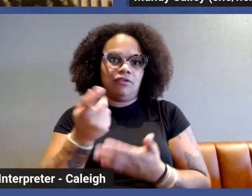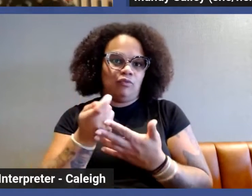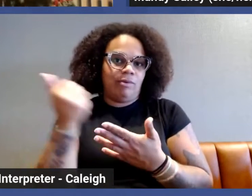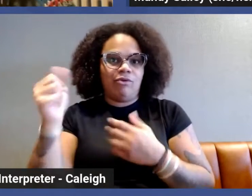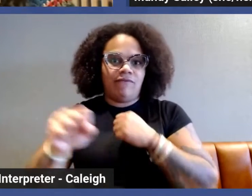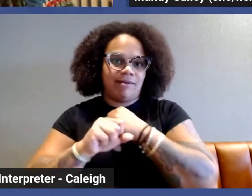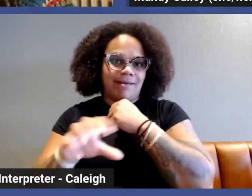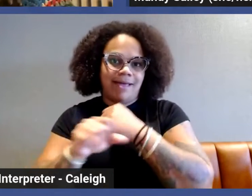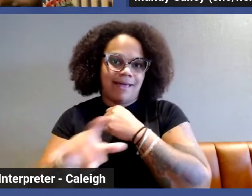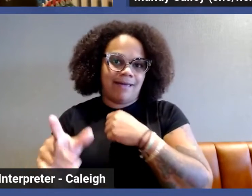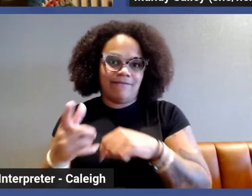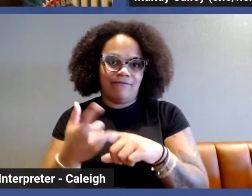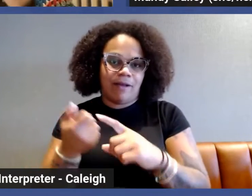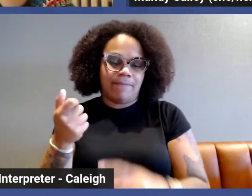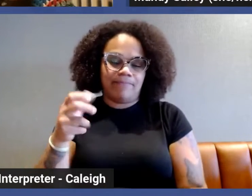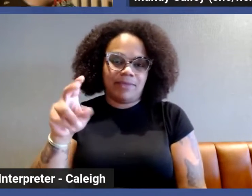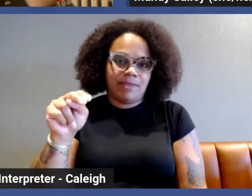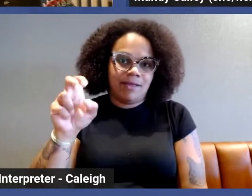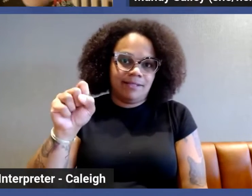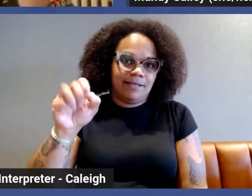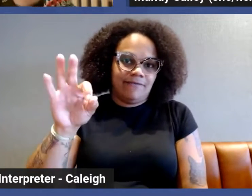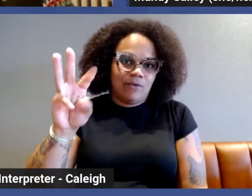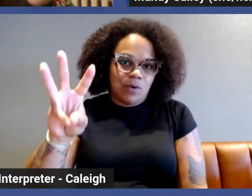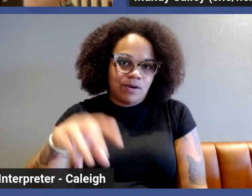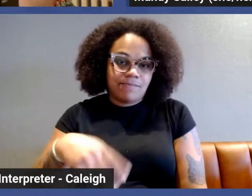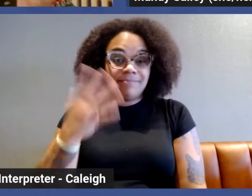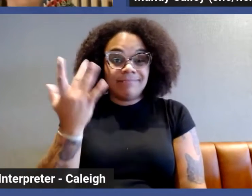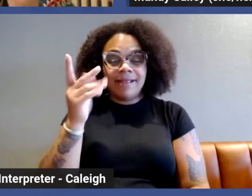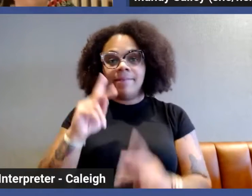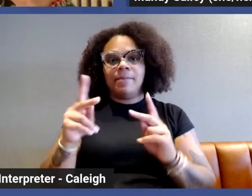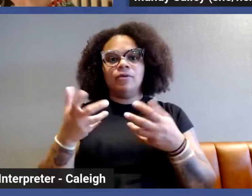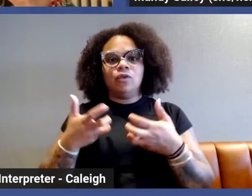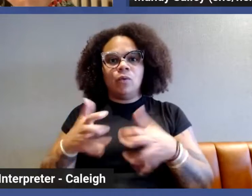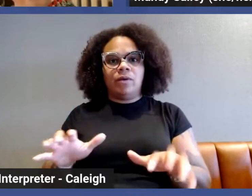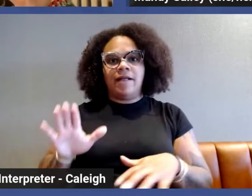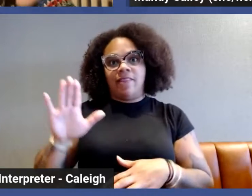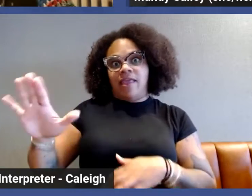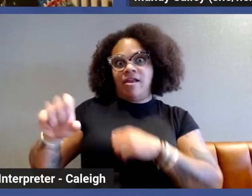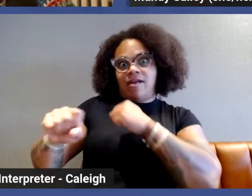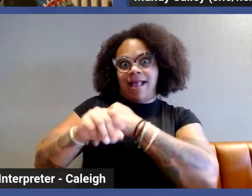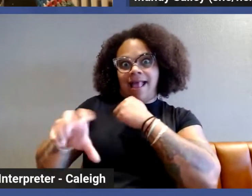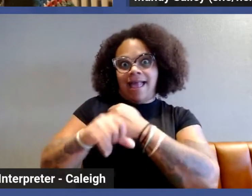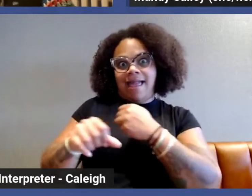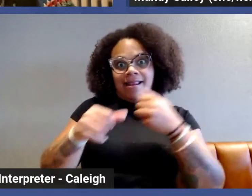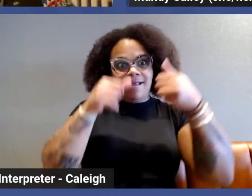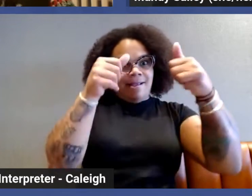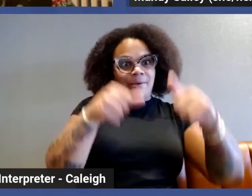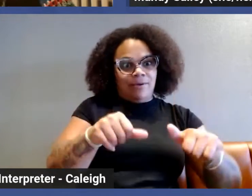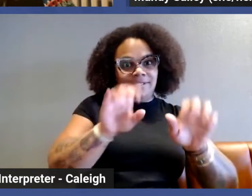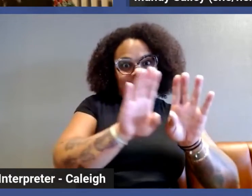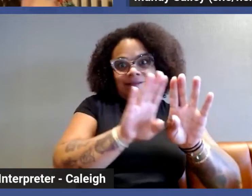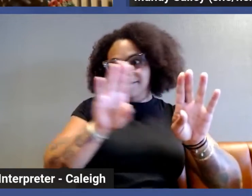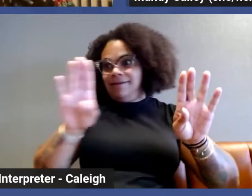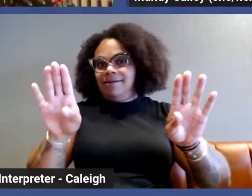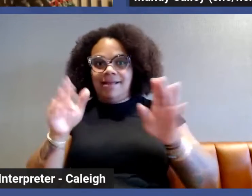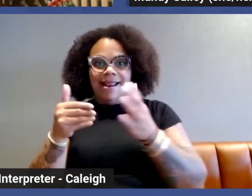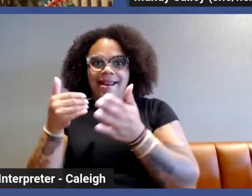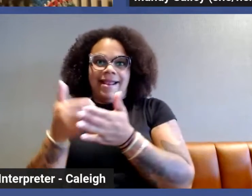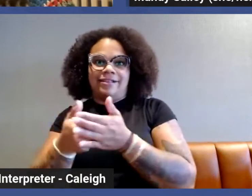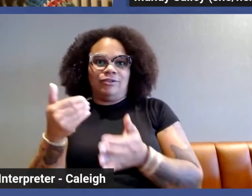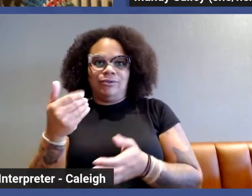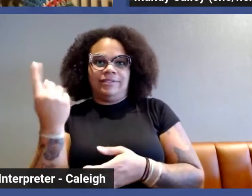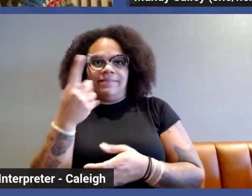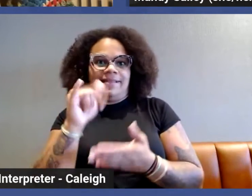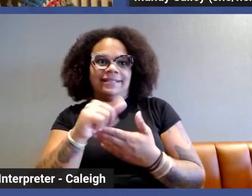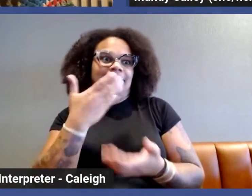from not safe for work, because people don't want their advertising next to something that's going to be bad for their image or branding, right?